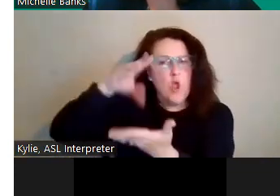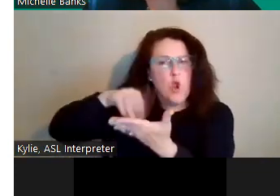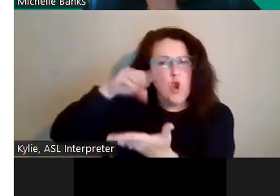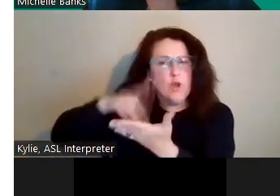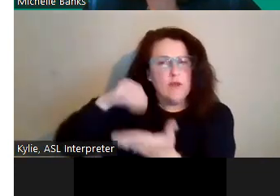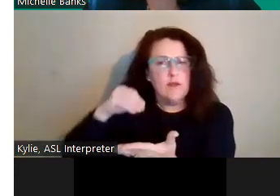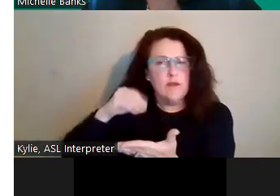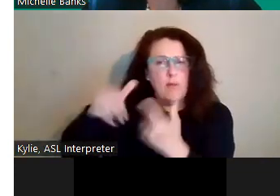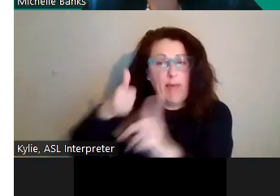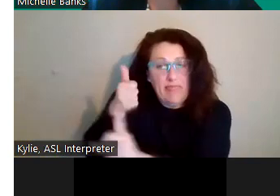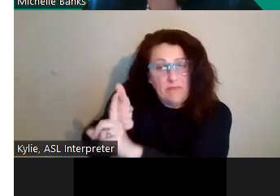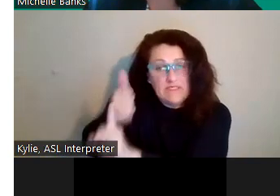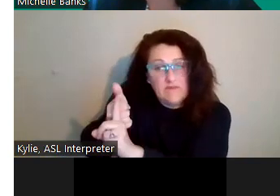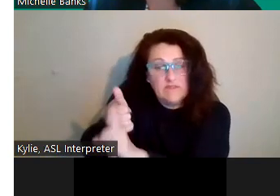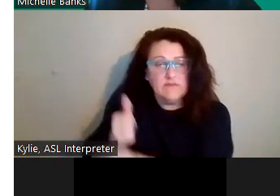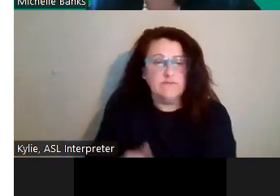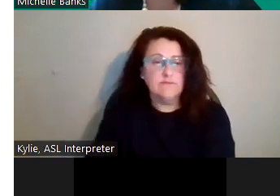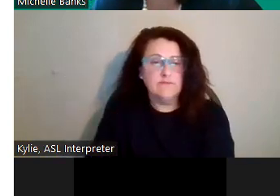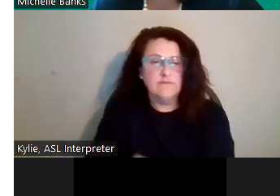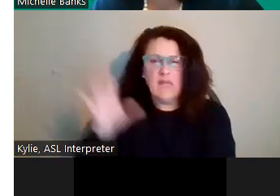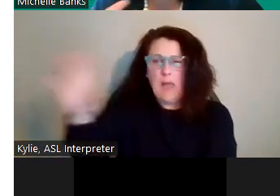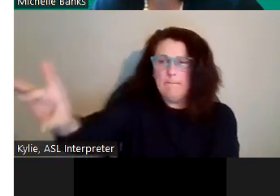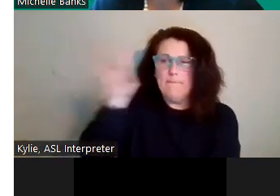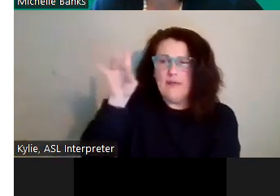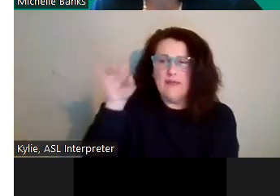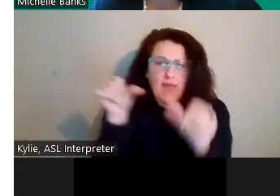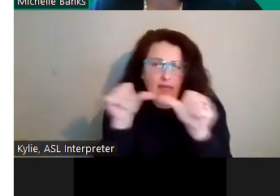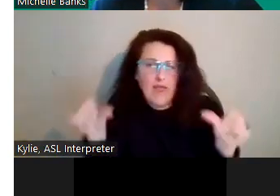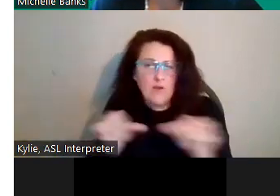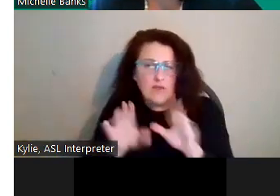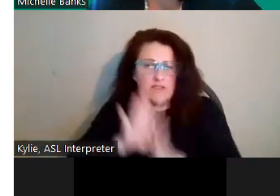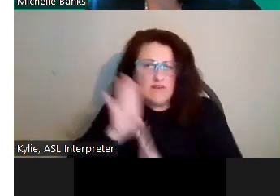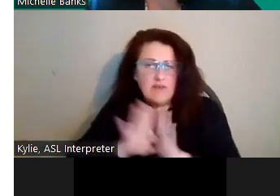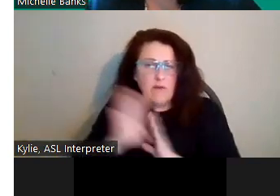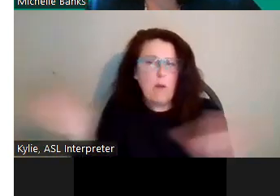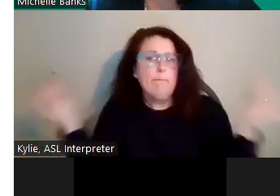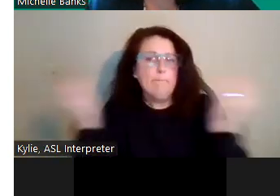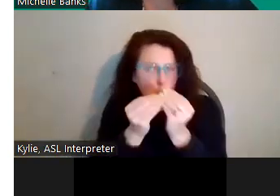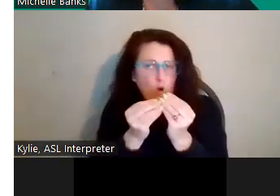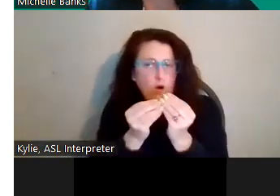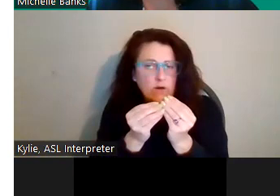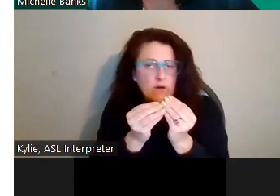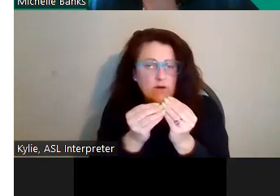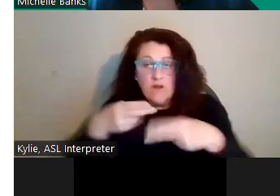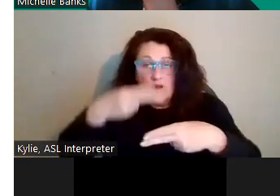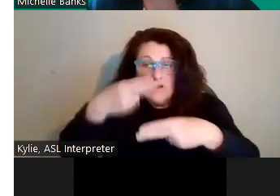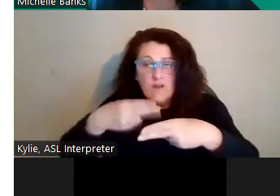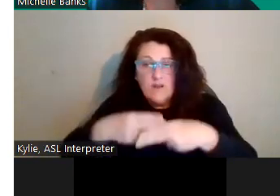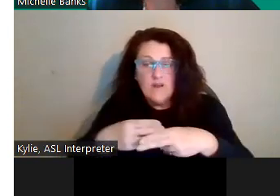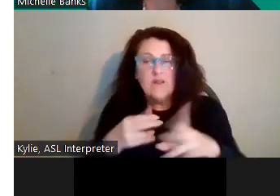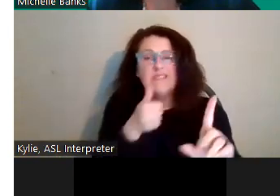about themselves and choose an area that they may want to develop further. And we call these